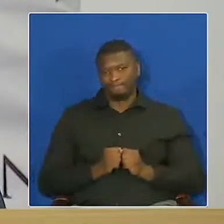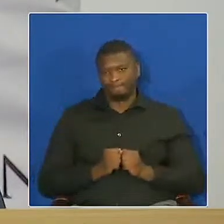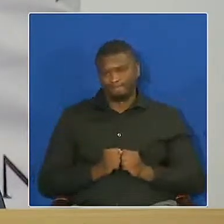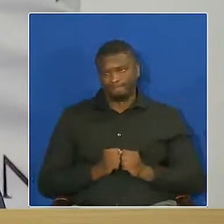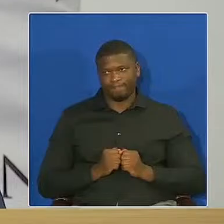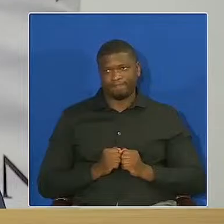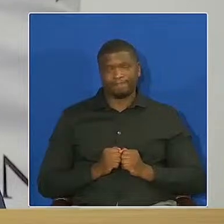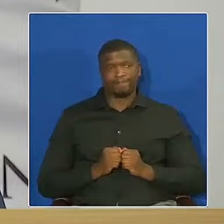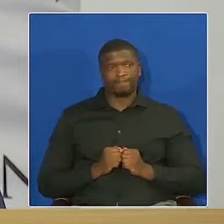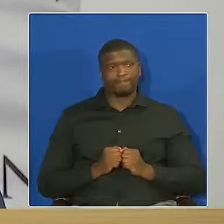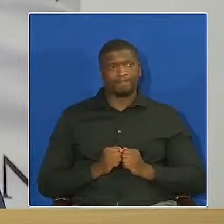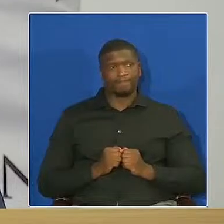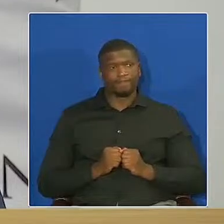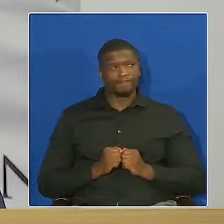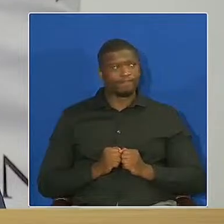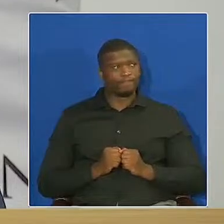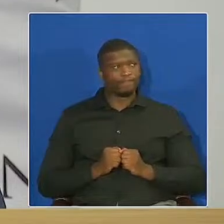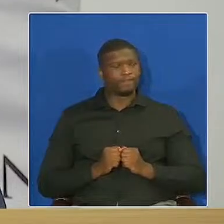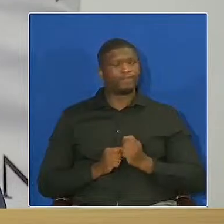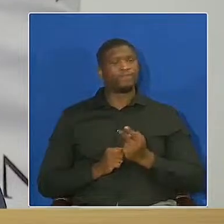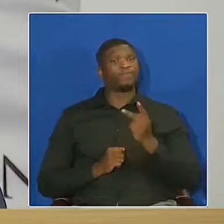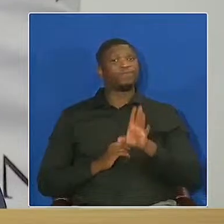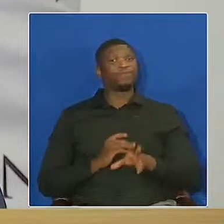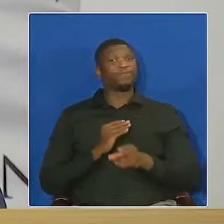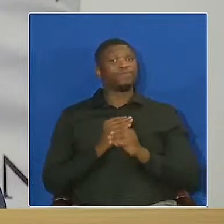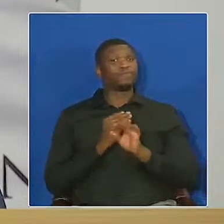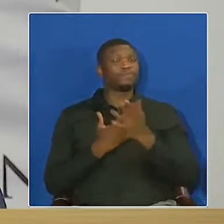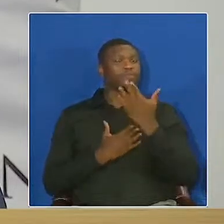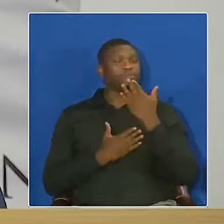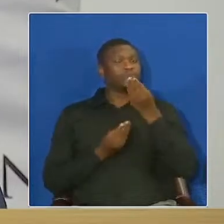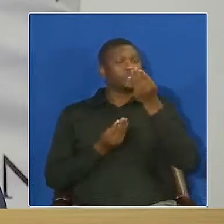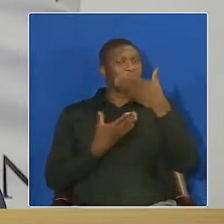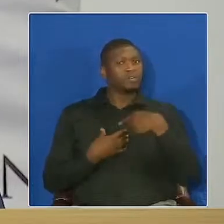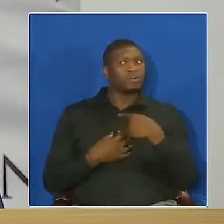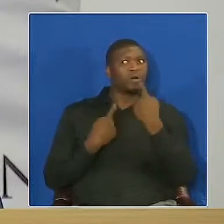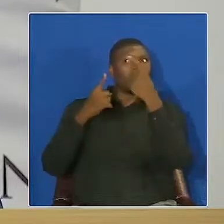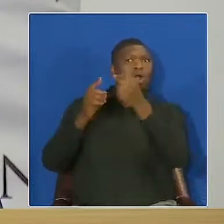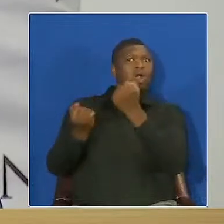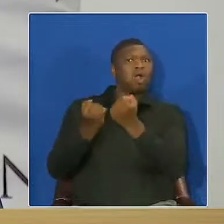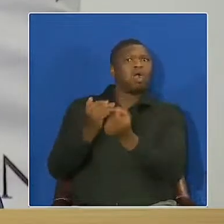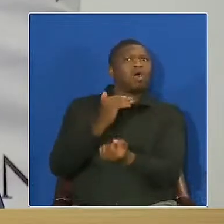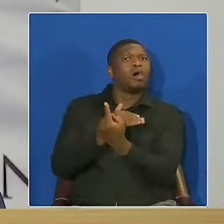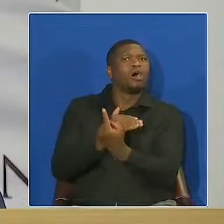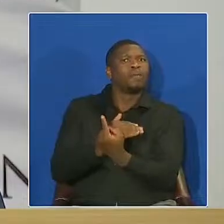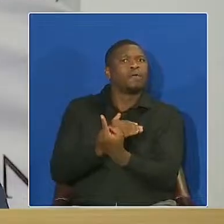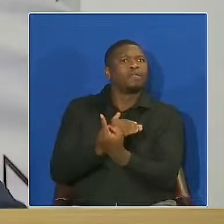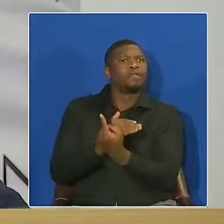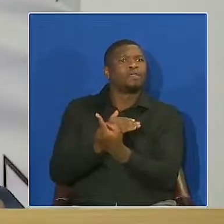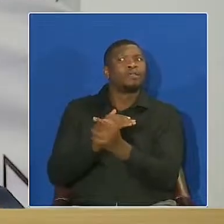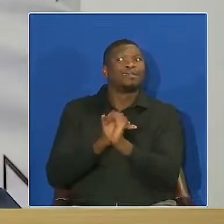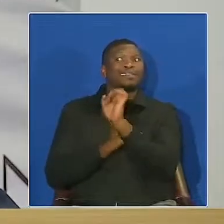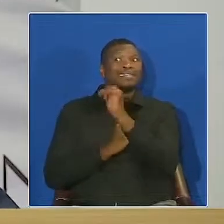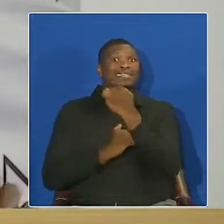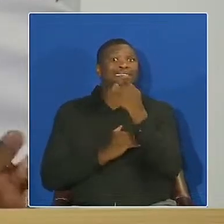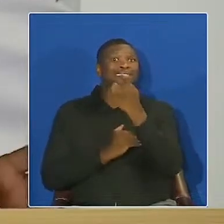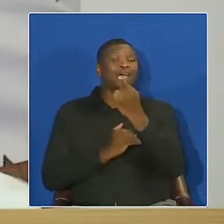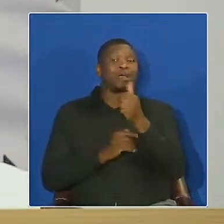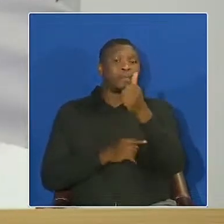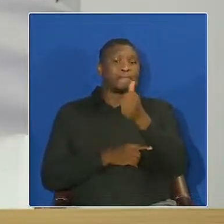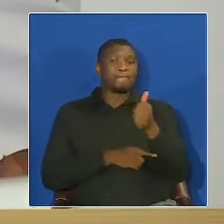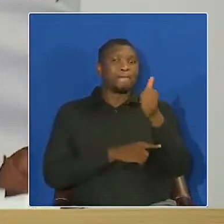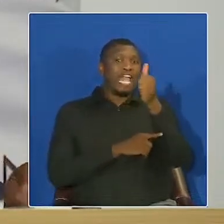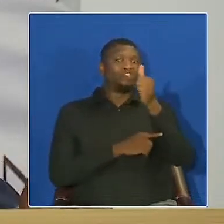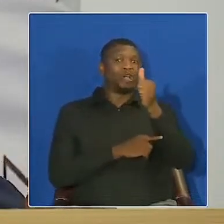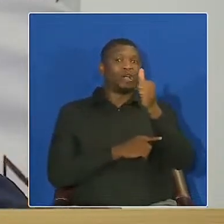Because Which was, just if you remind the commissioners what the outcome was. the outcome was Major General Khan was cleared of